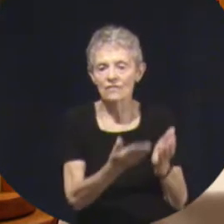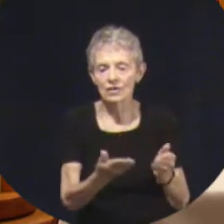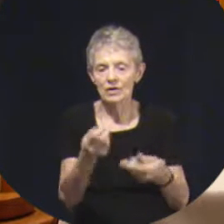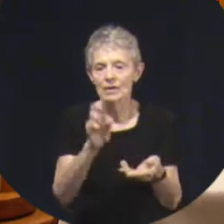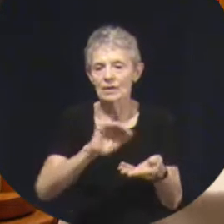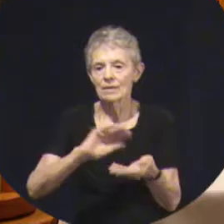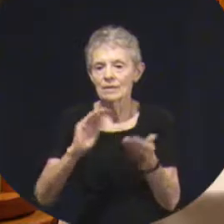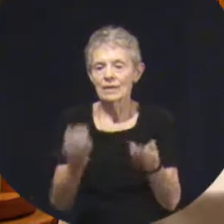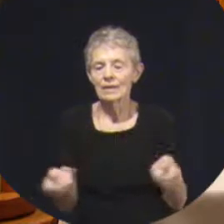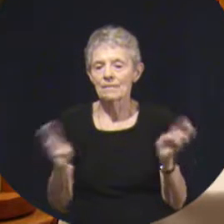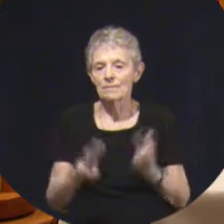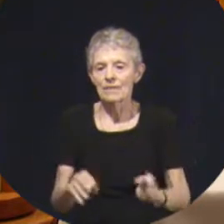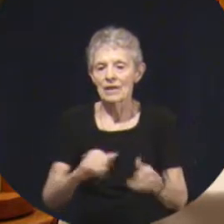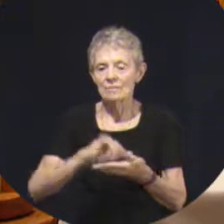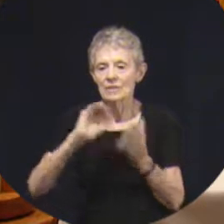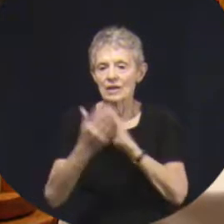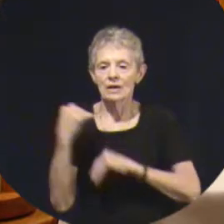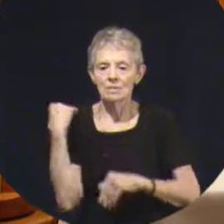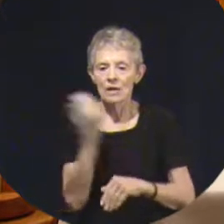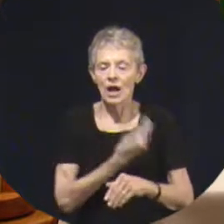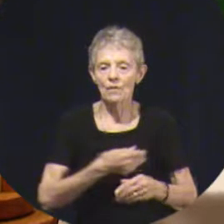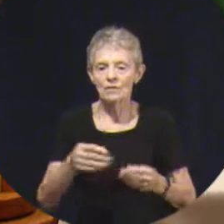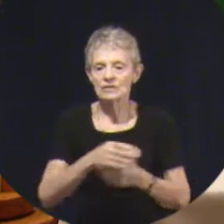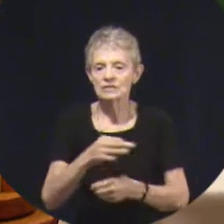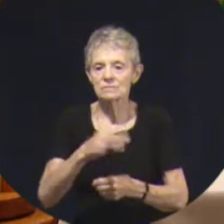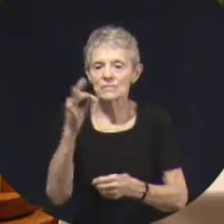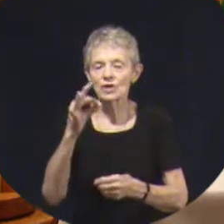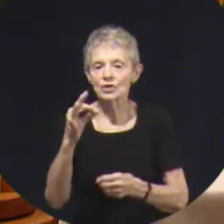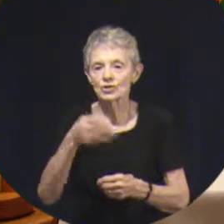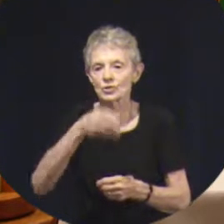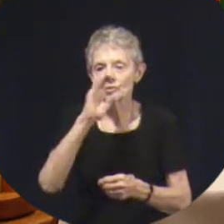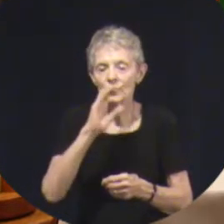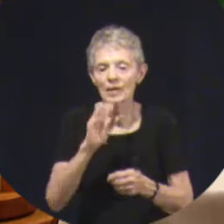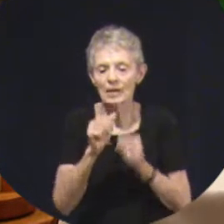drink. Blessed be God forever.